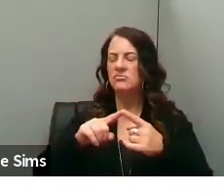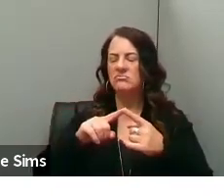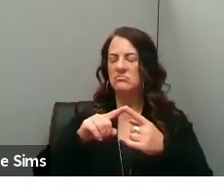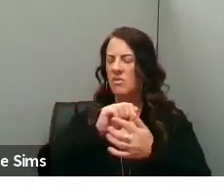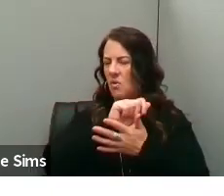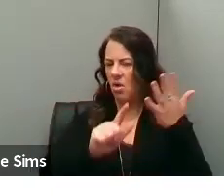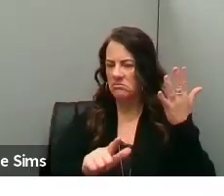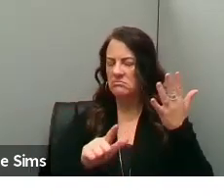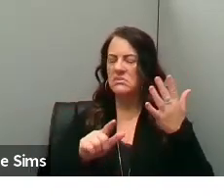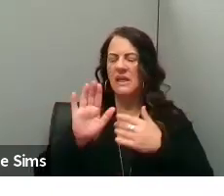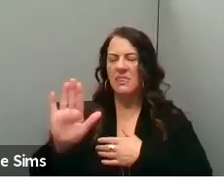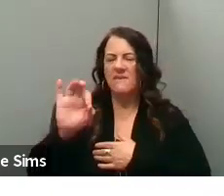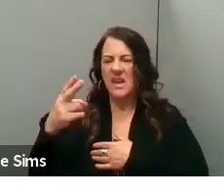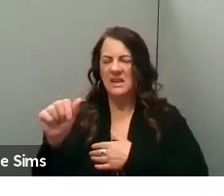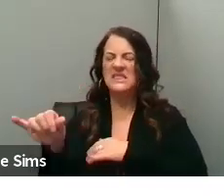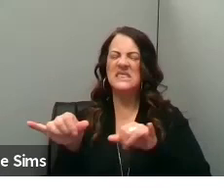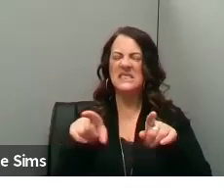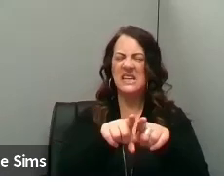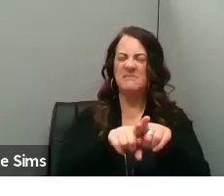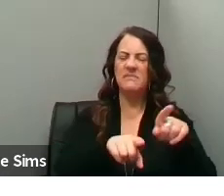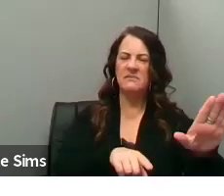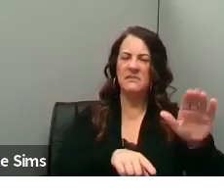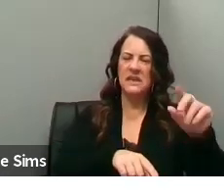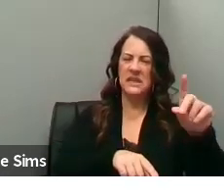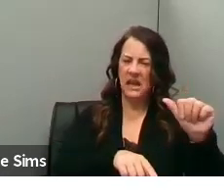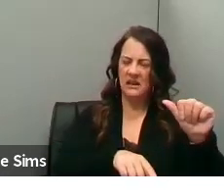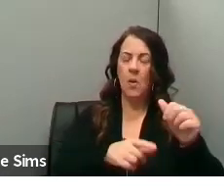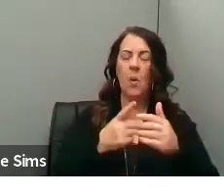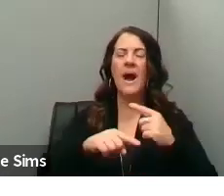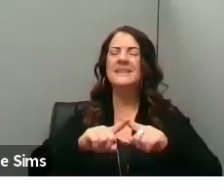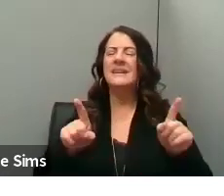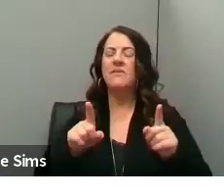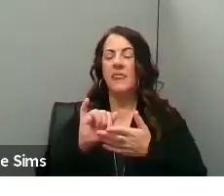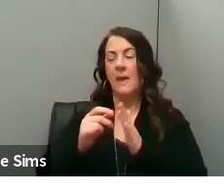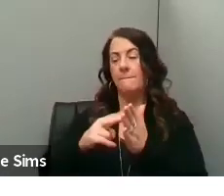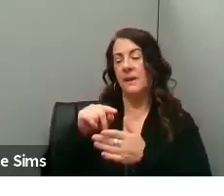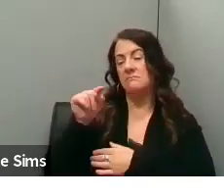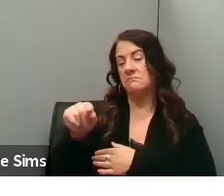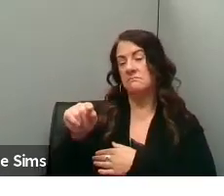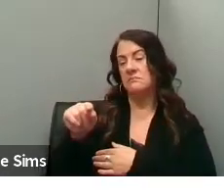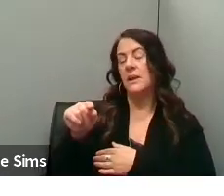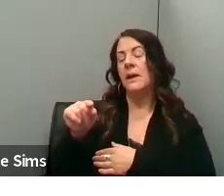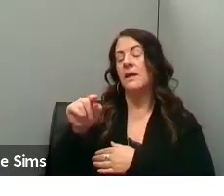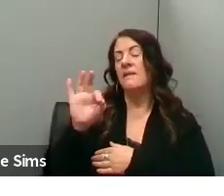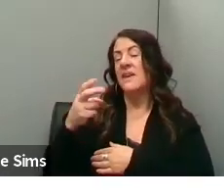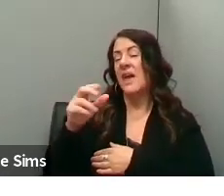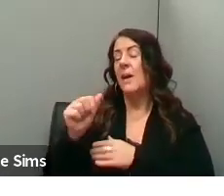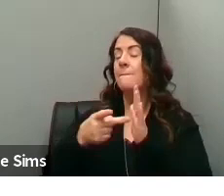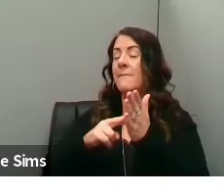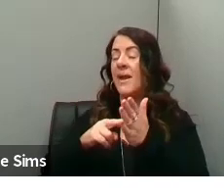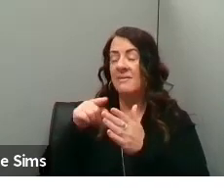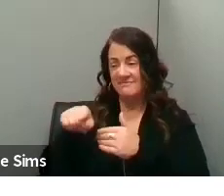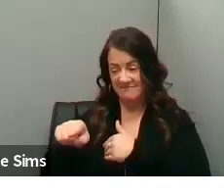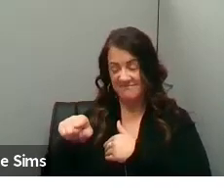same as the ADA. The difference is that it applies to employers with 5 or more